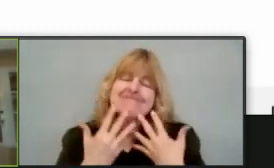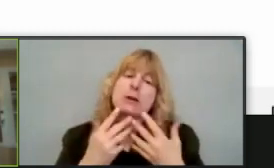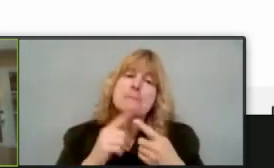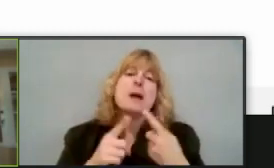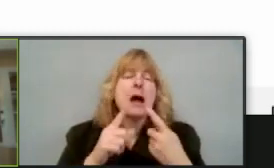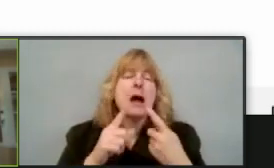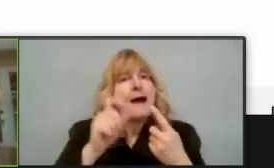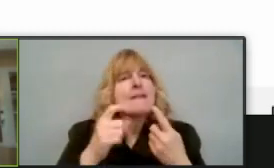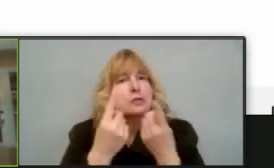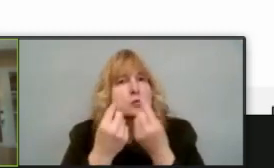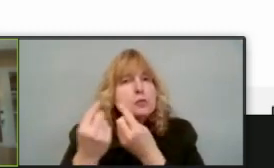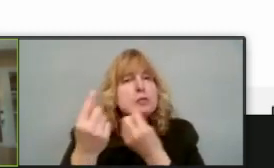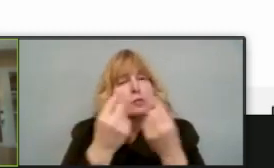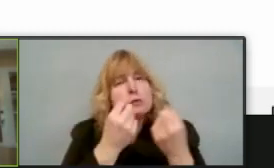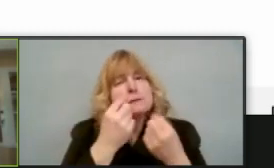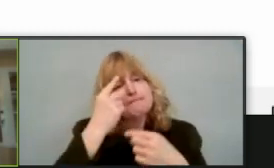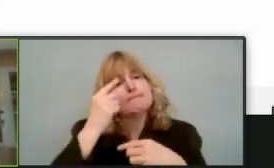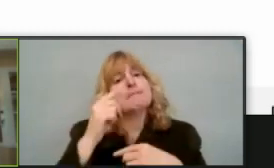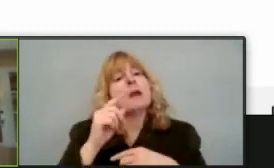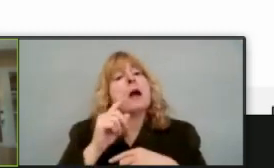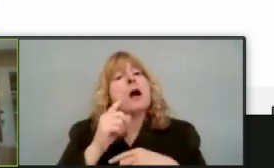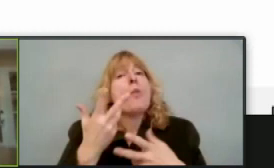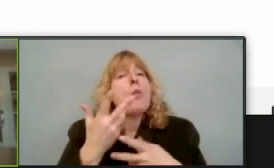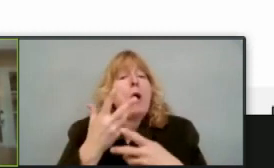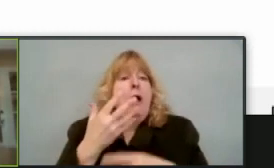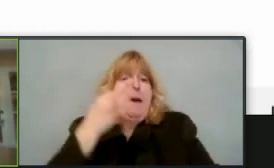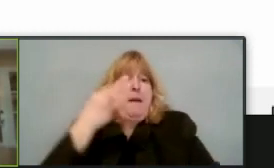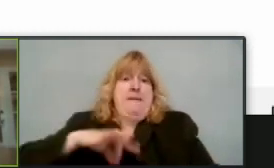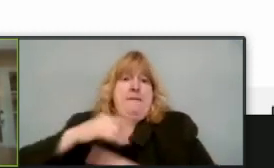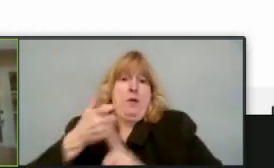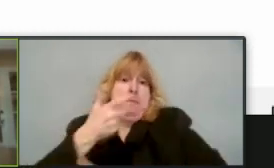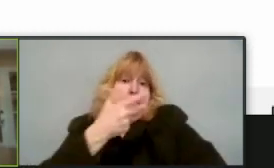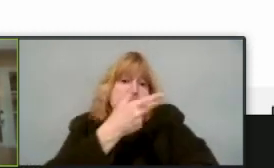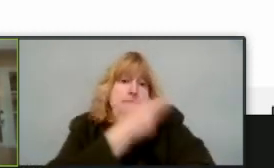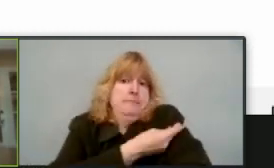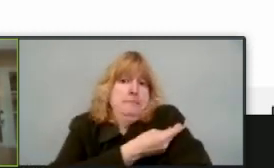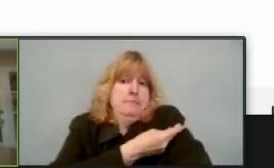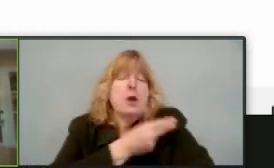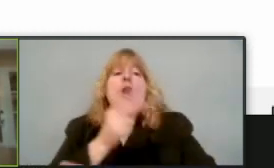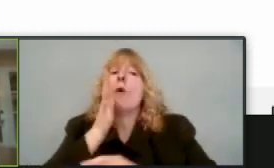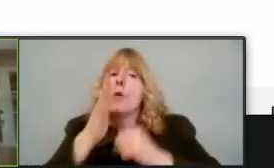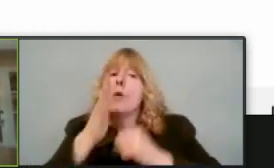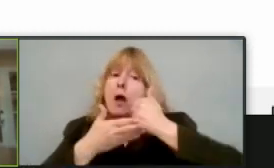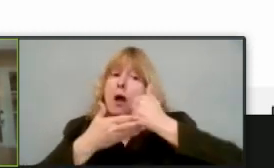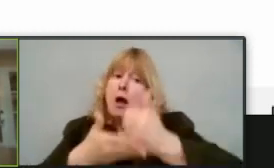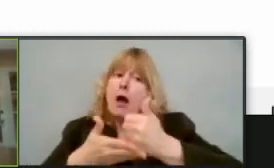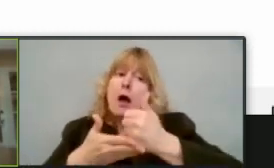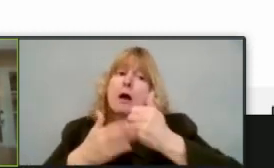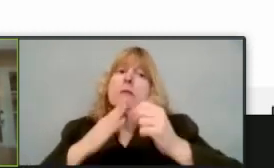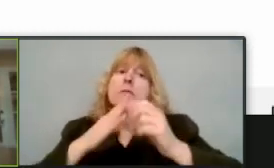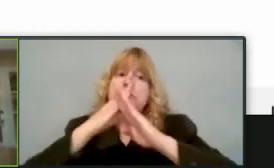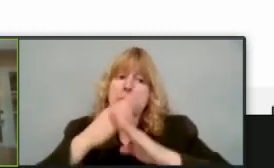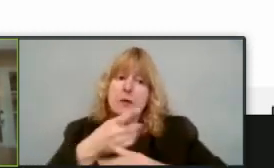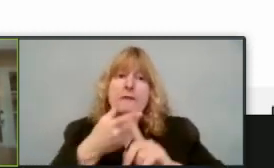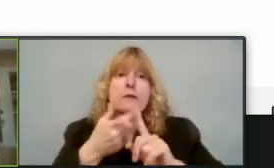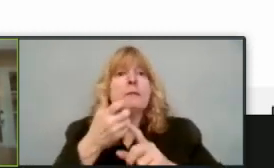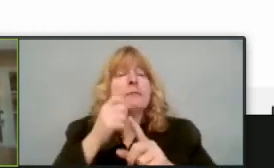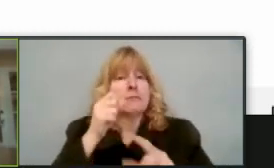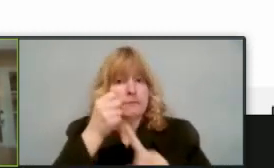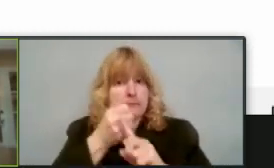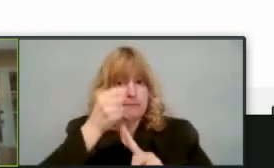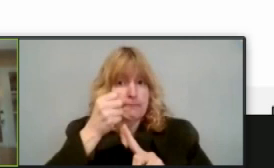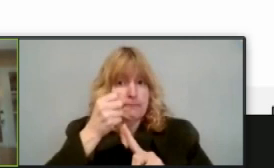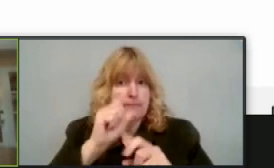And so let's talk about a couple of the benefits of getting the COVID-19 vaccine. It will help you from getting COVID-19. The second one is